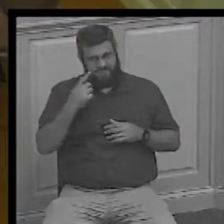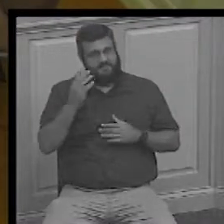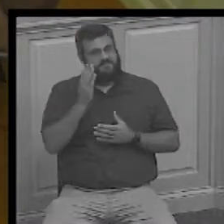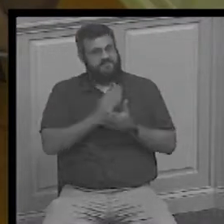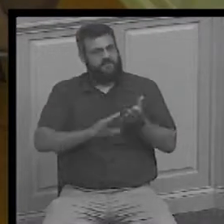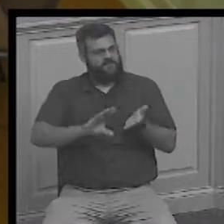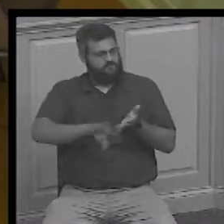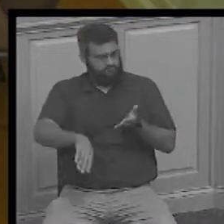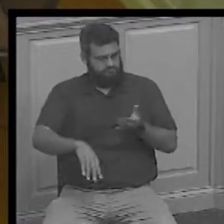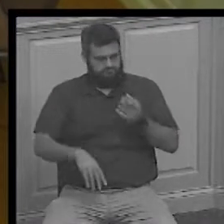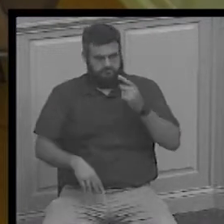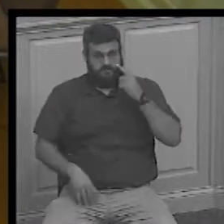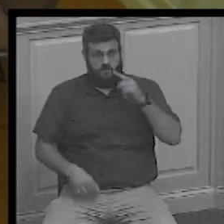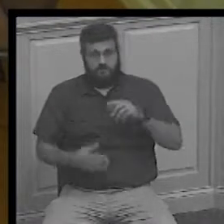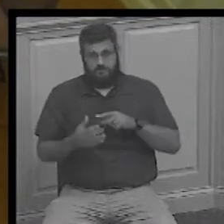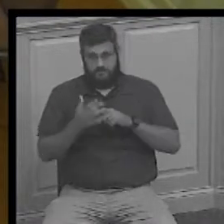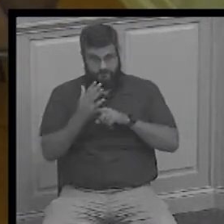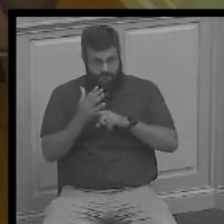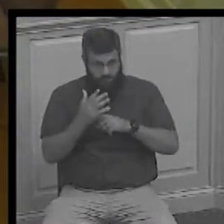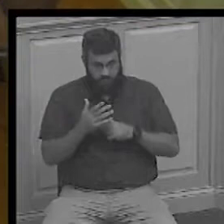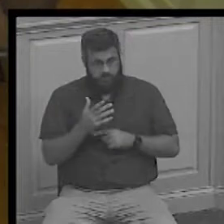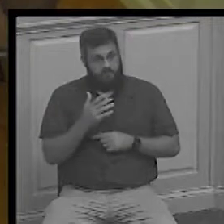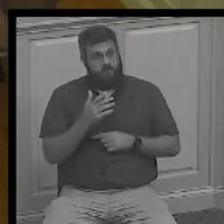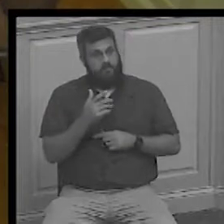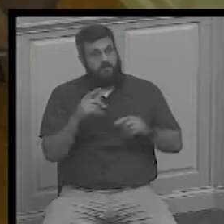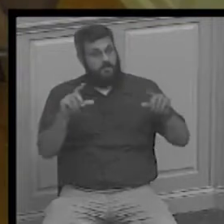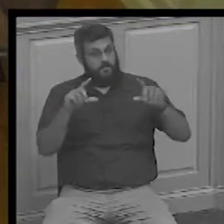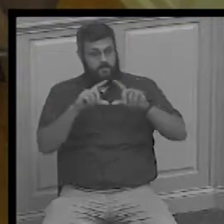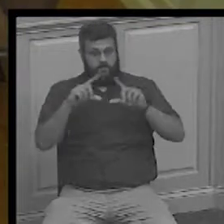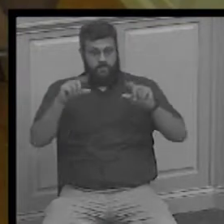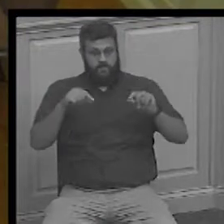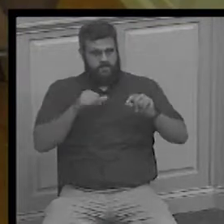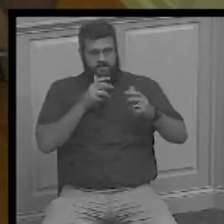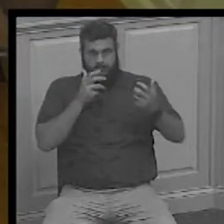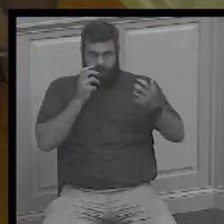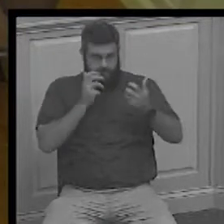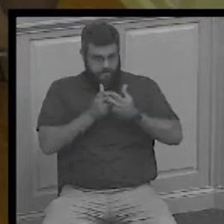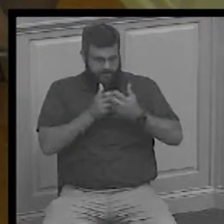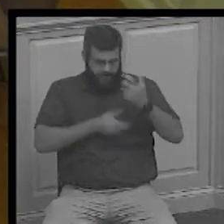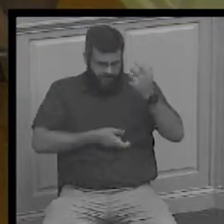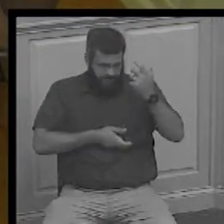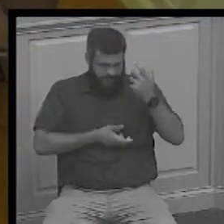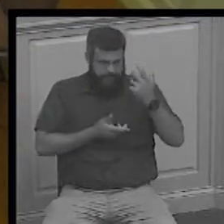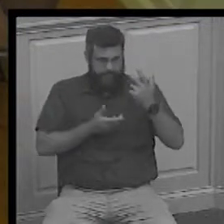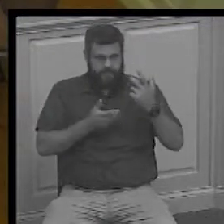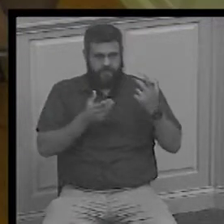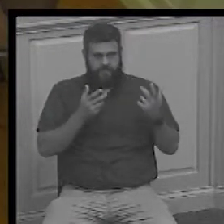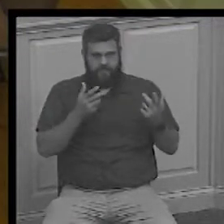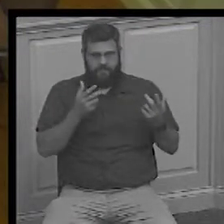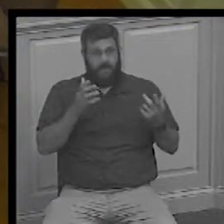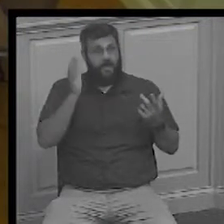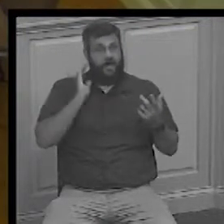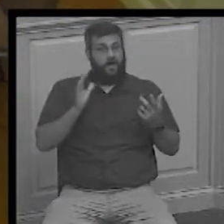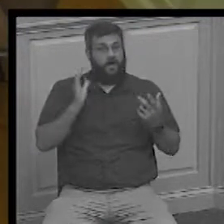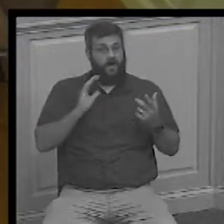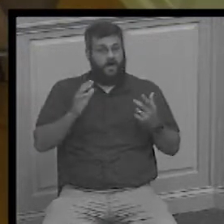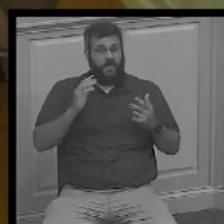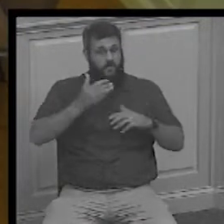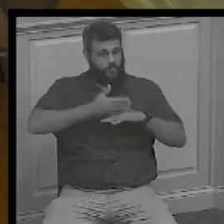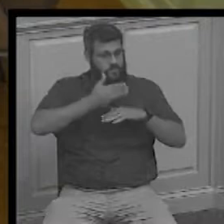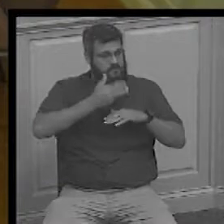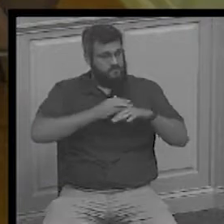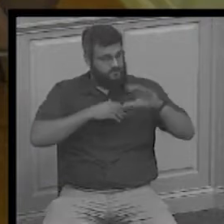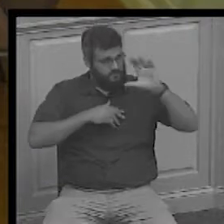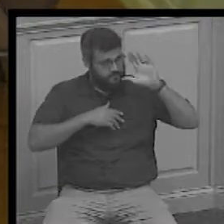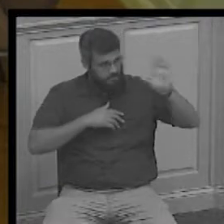For example, if Yeah. you have brick that doesn't match, is poorly, when they were filling in windows and they